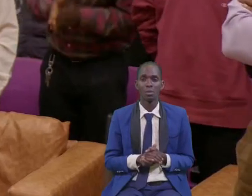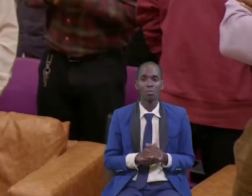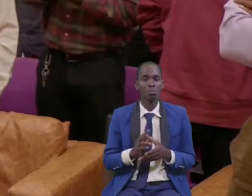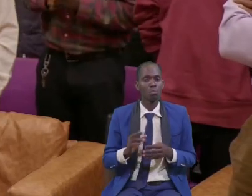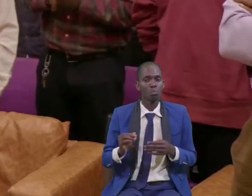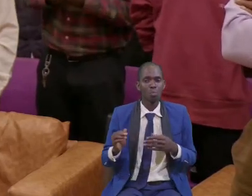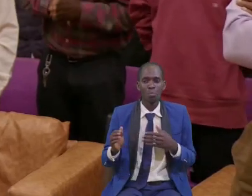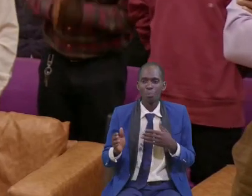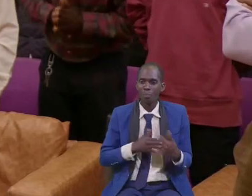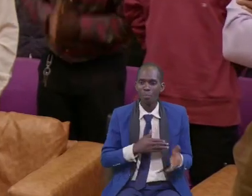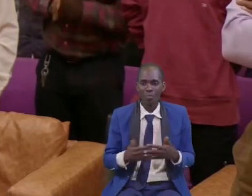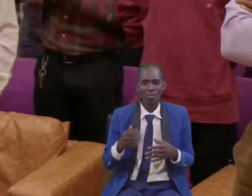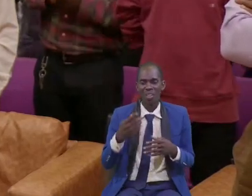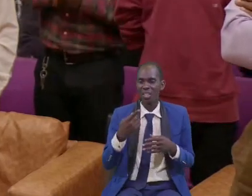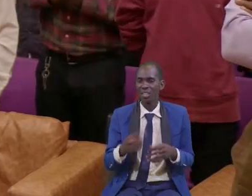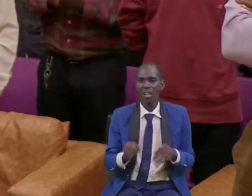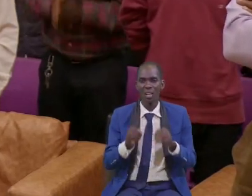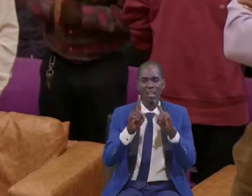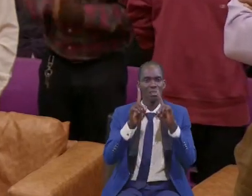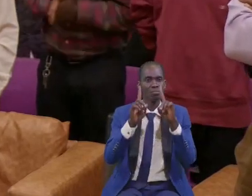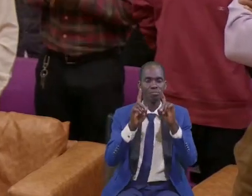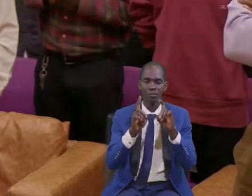Despise the trials.